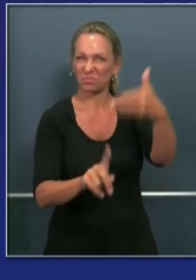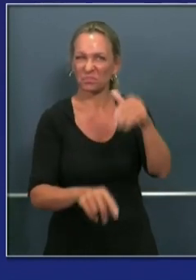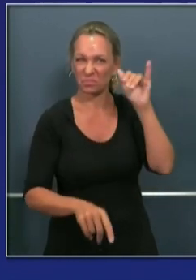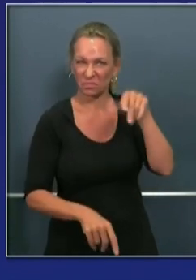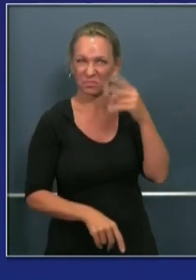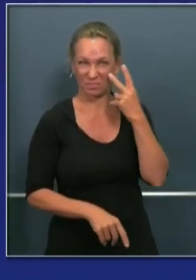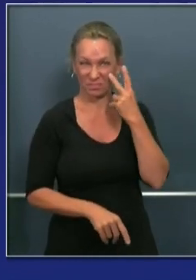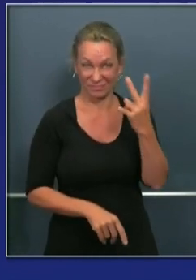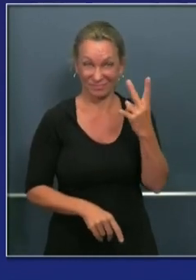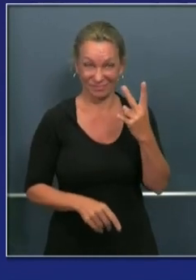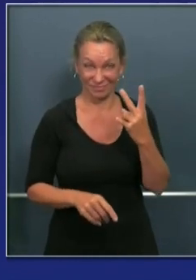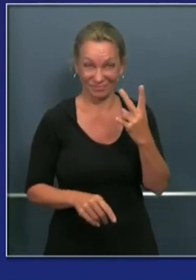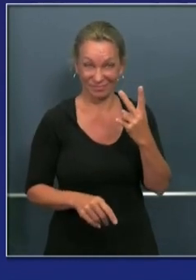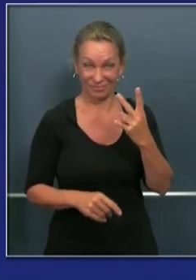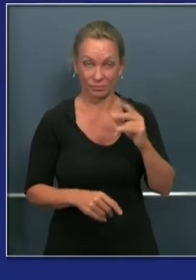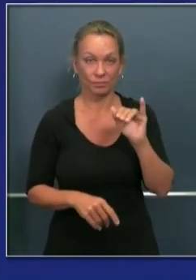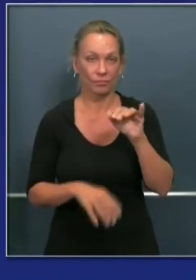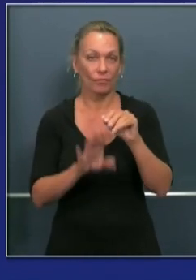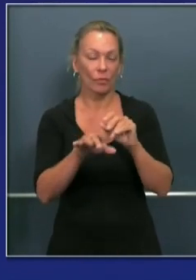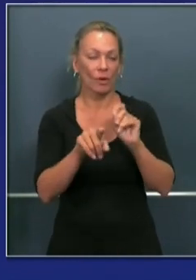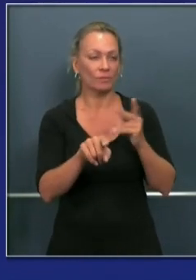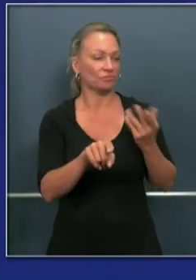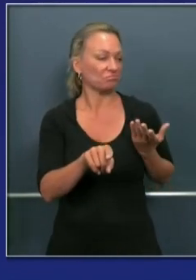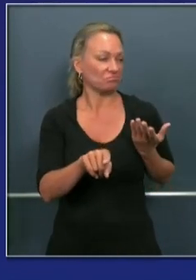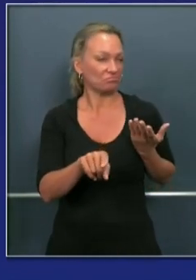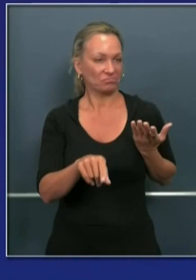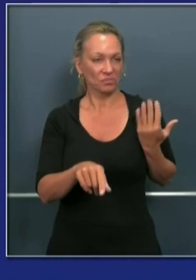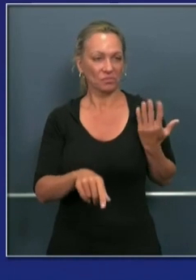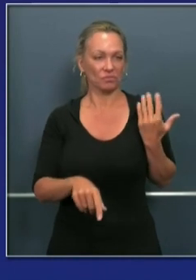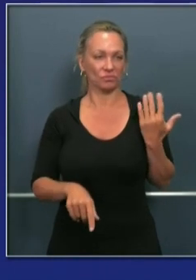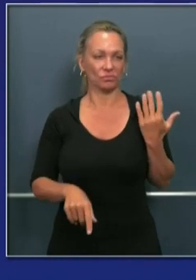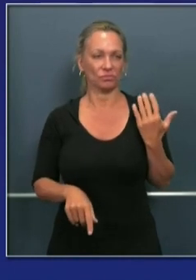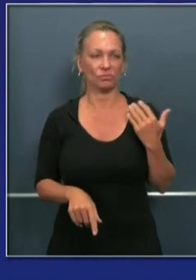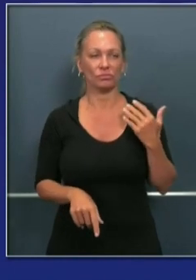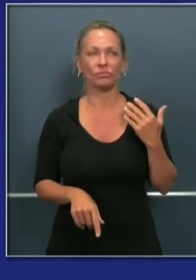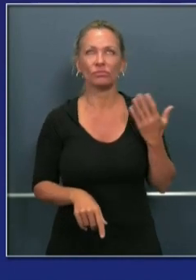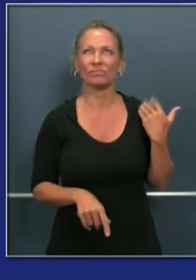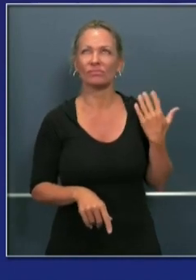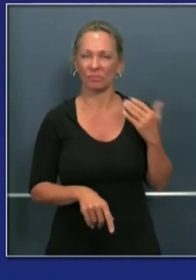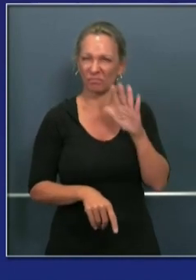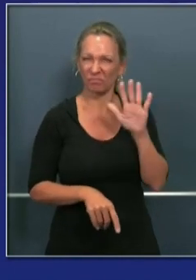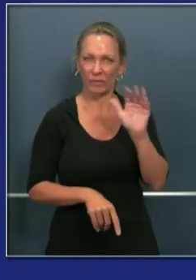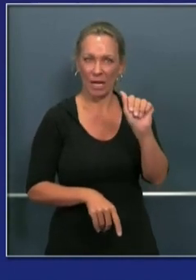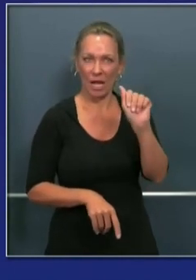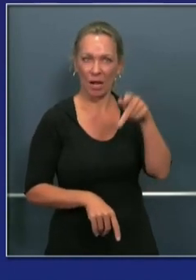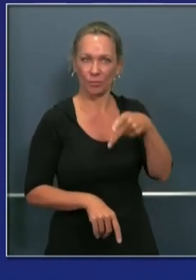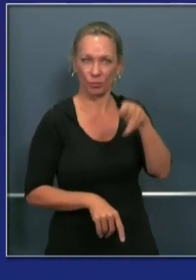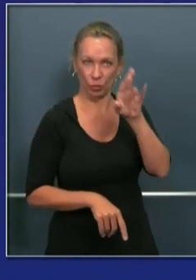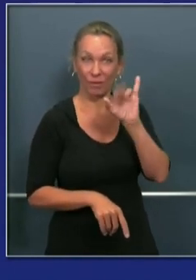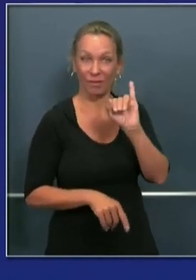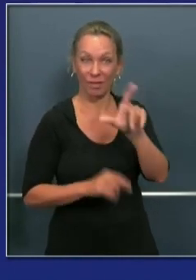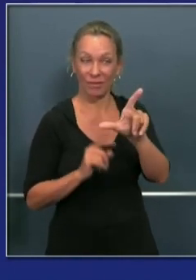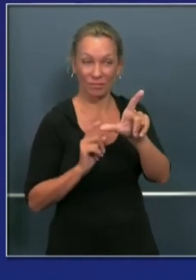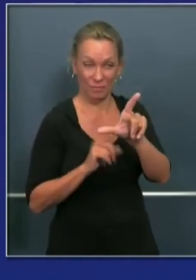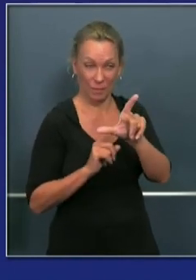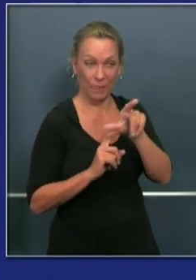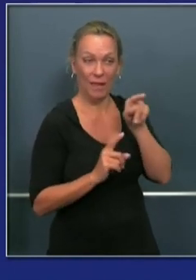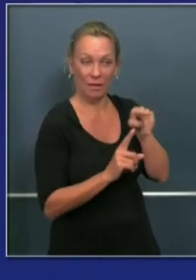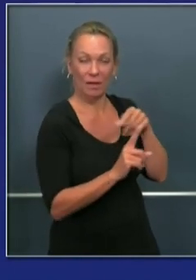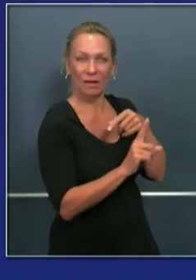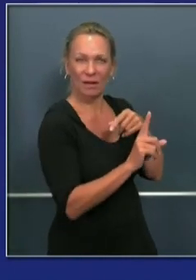rate in the state of California that we recorded showed 40.8% of people that were tested positive. The